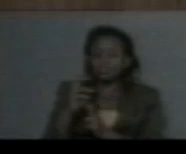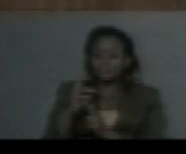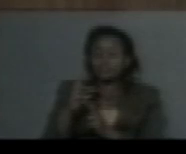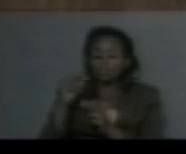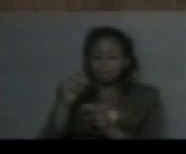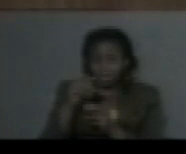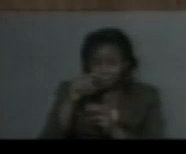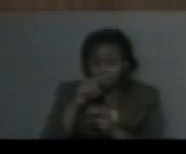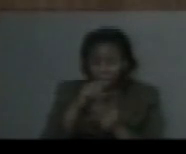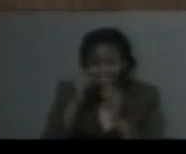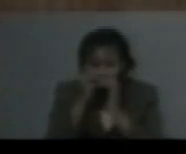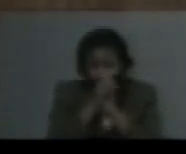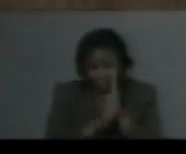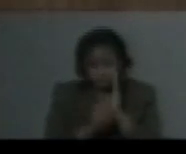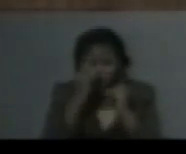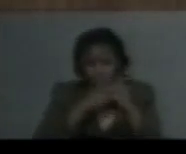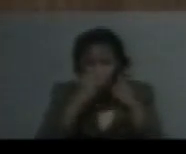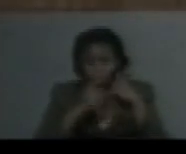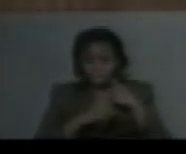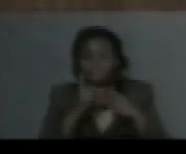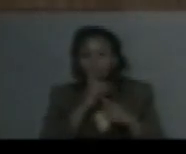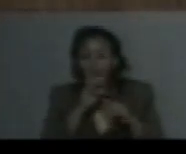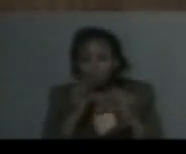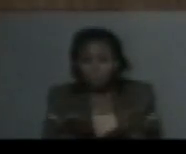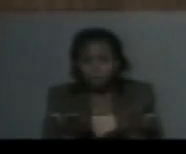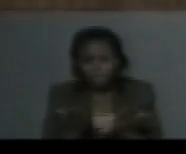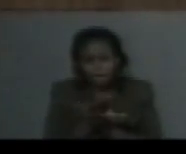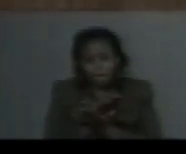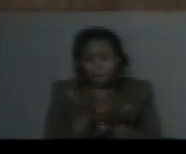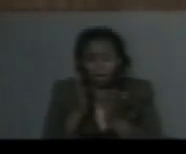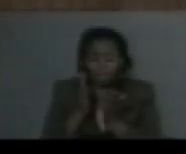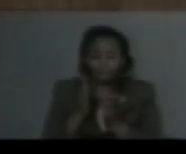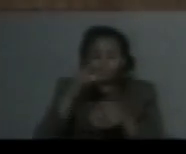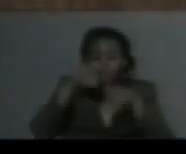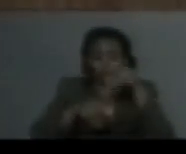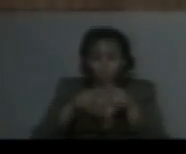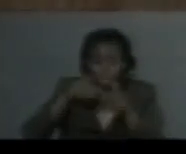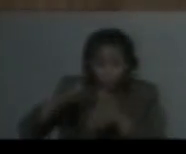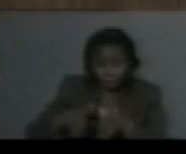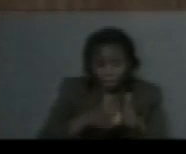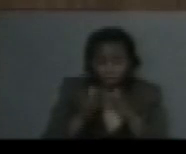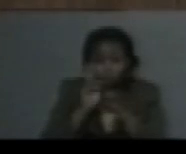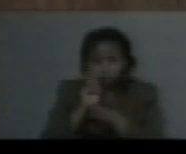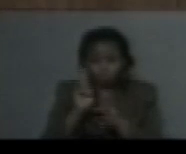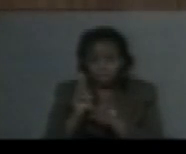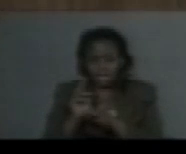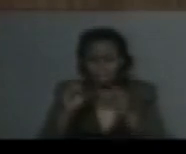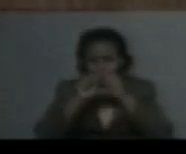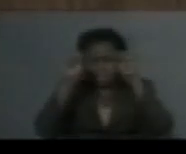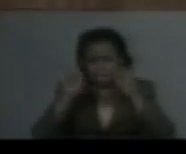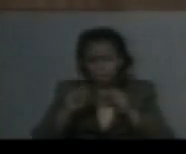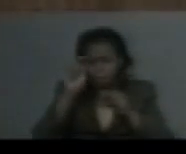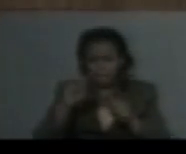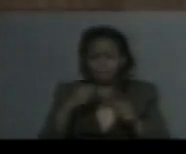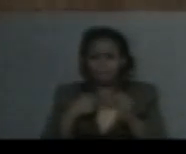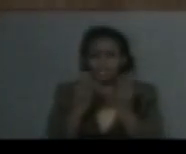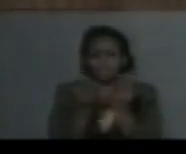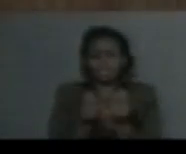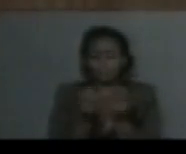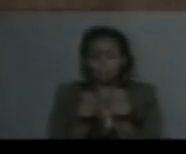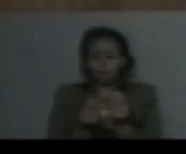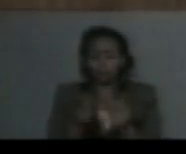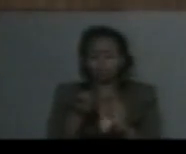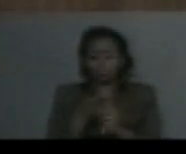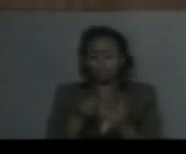state that whatever voting method is used, the system has to be simple, accurate.